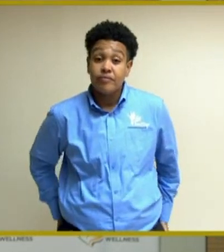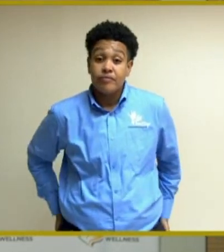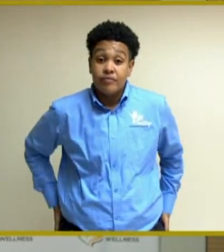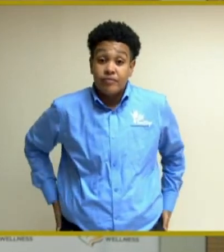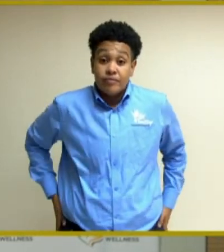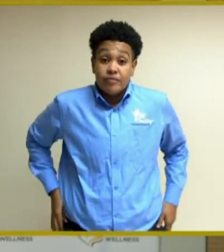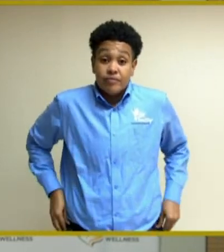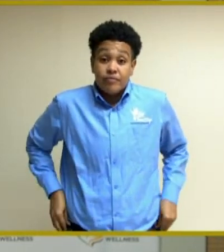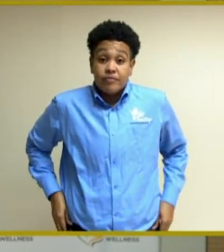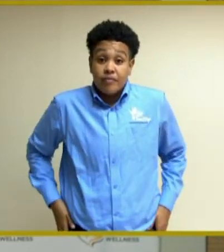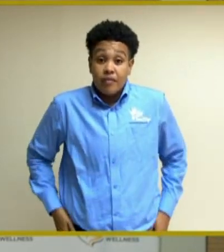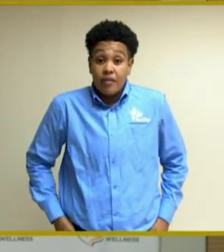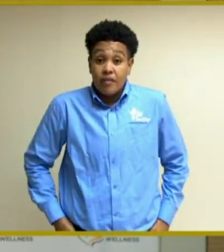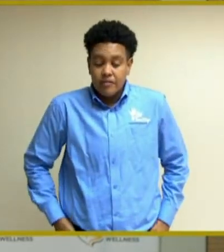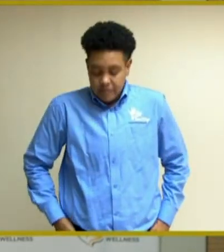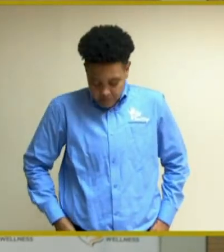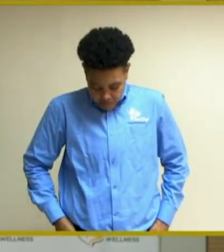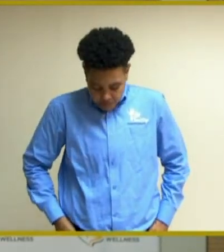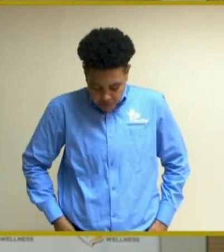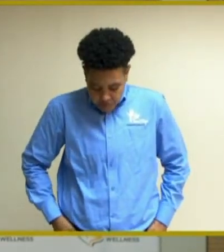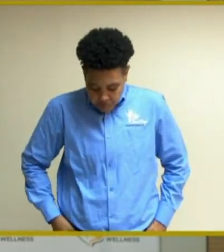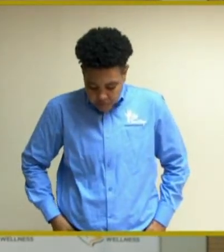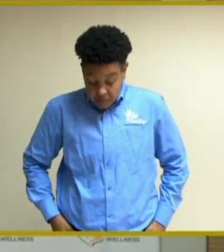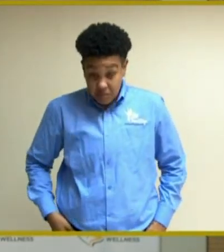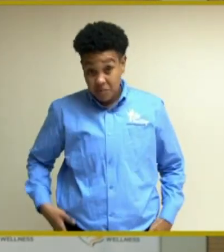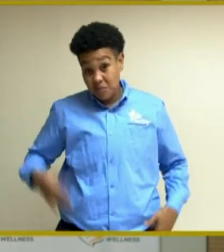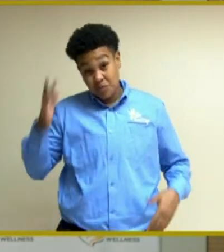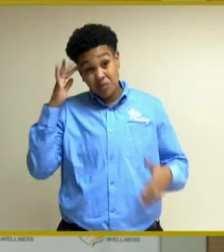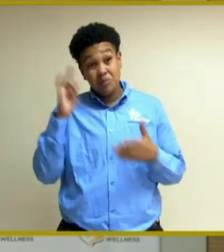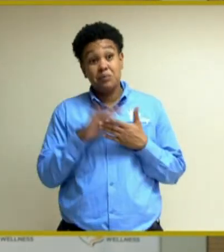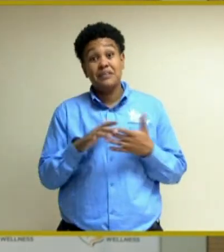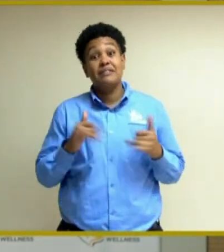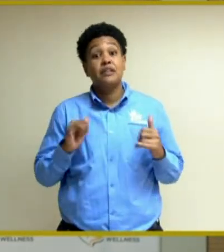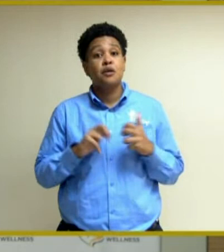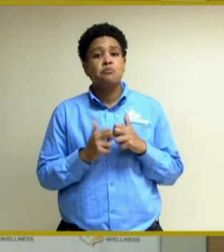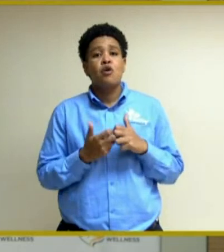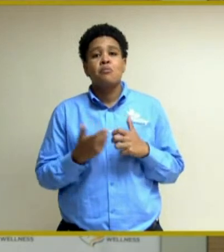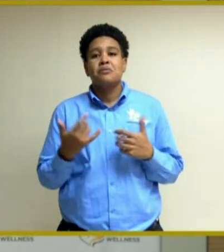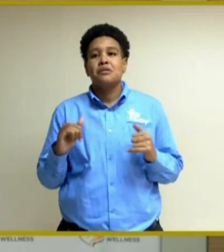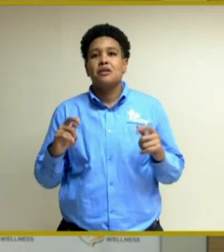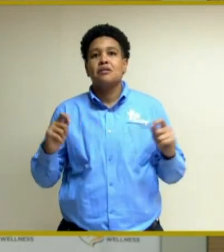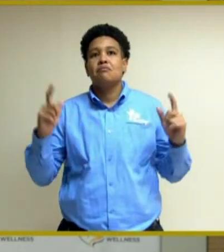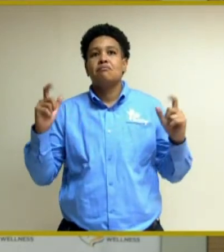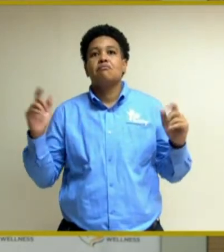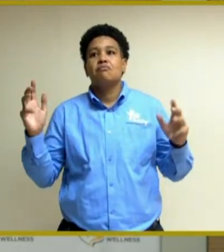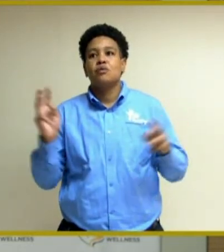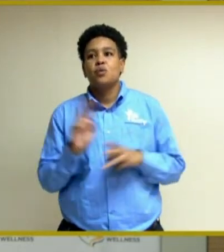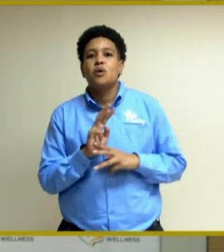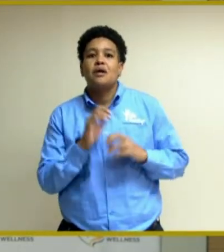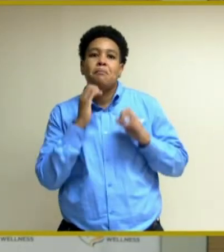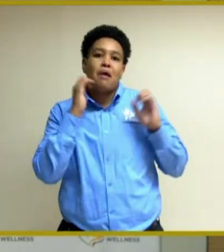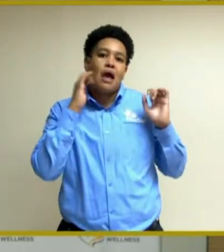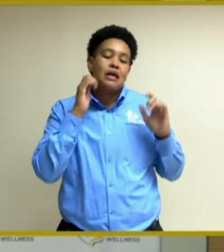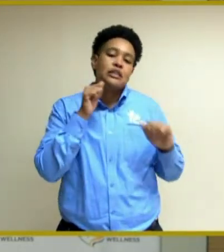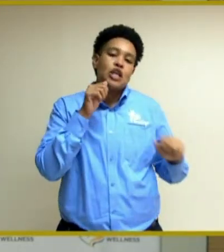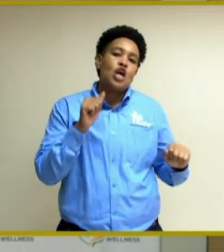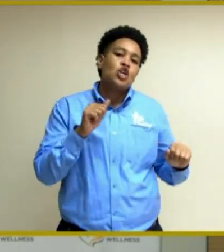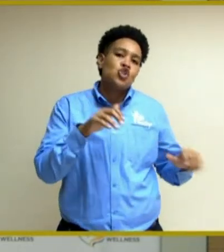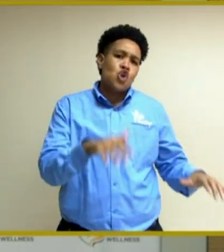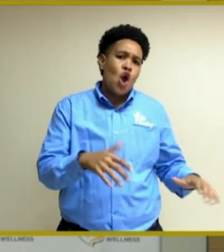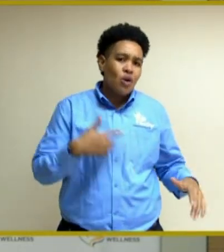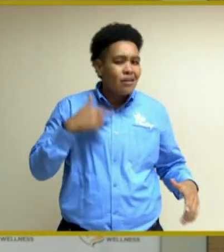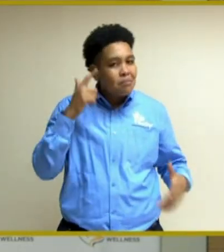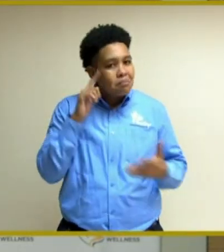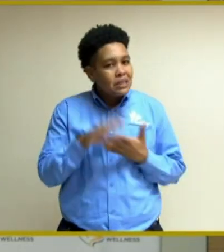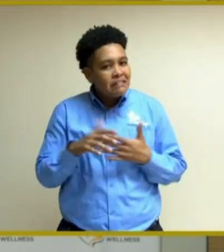putting out pleas and trying to persuade people to wear masks and not crowd up and all that kind of thing. But